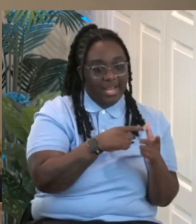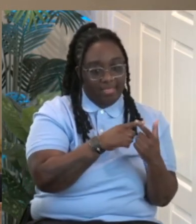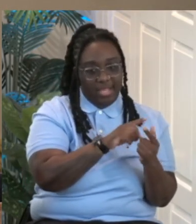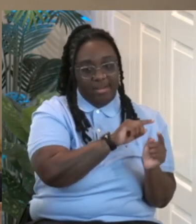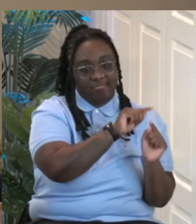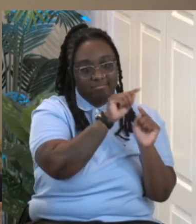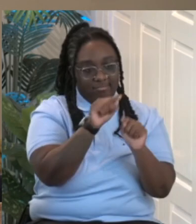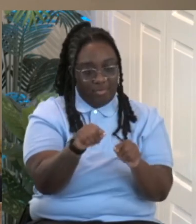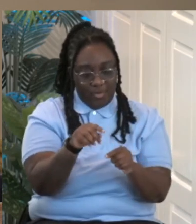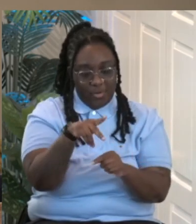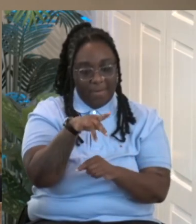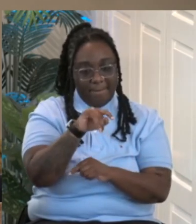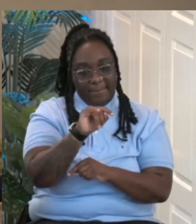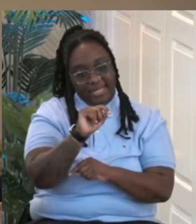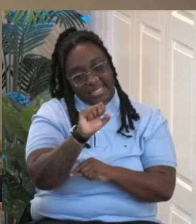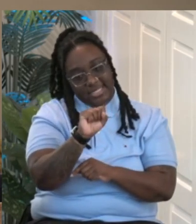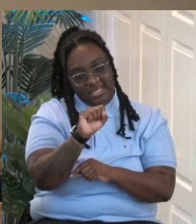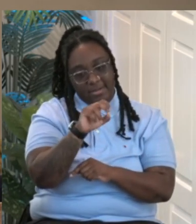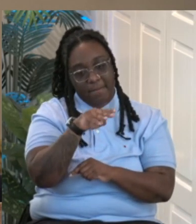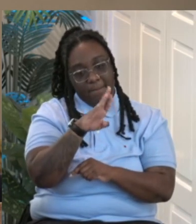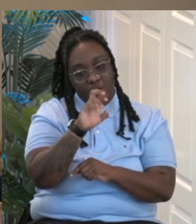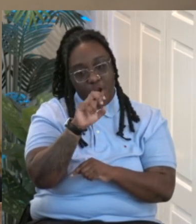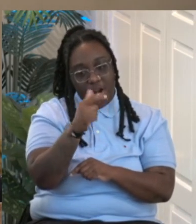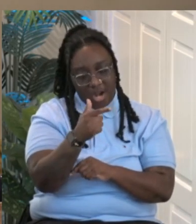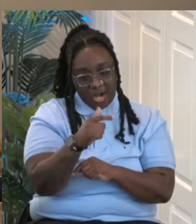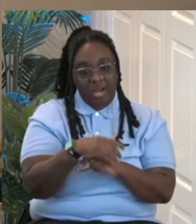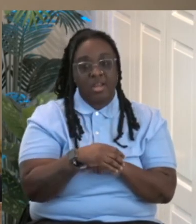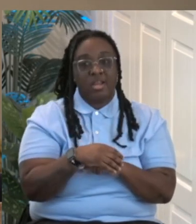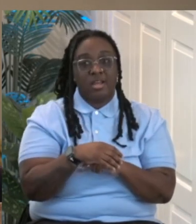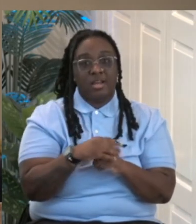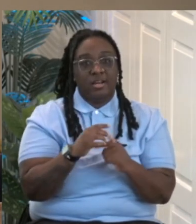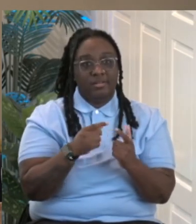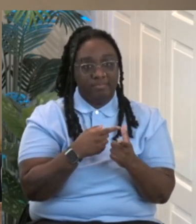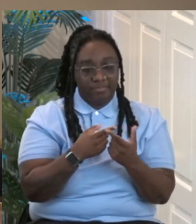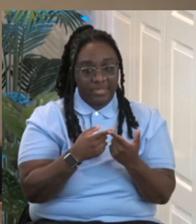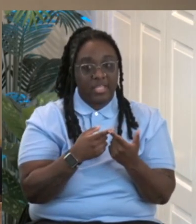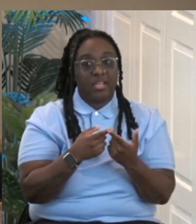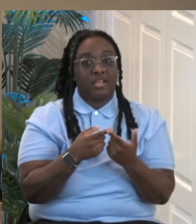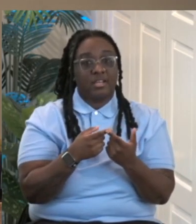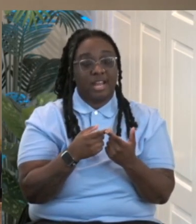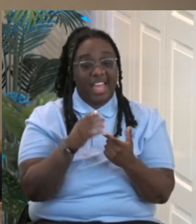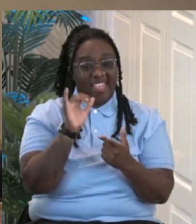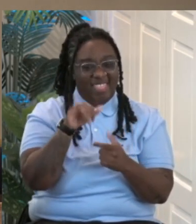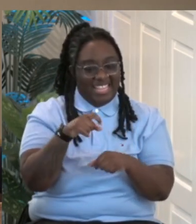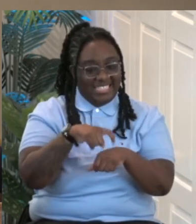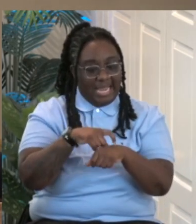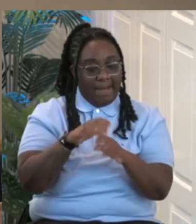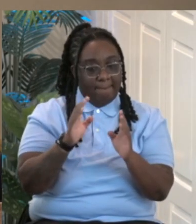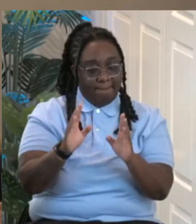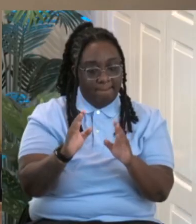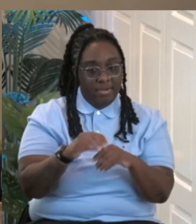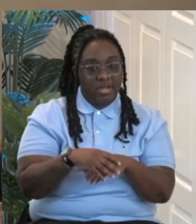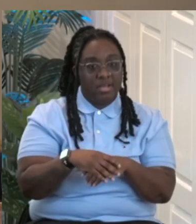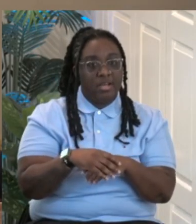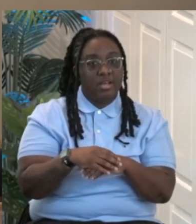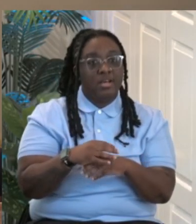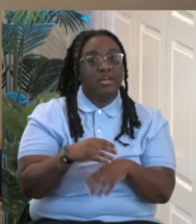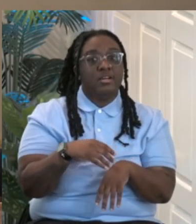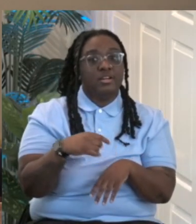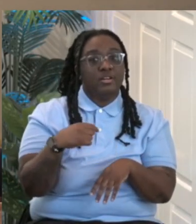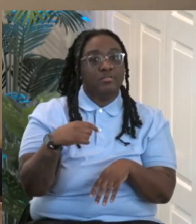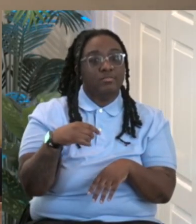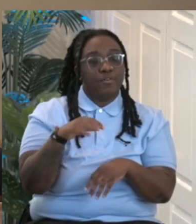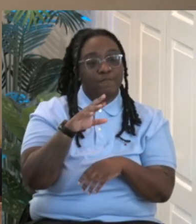small Presbyterian seminary. Our most famous alum was Fred Rogers. You may know him as Mr. Rogers'